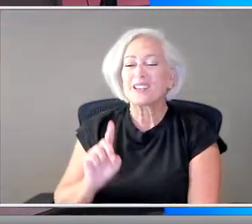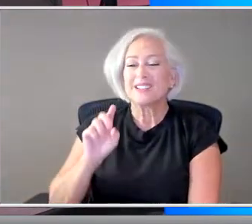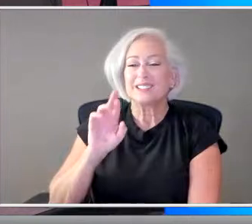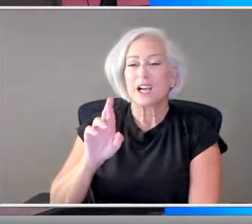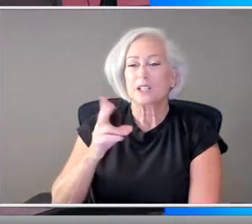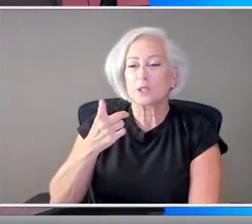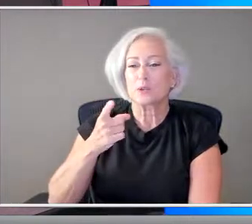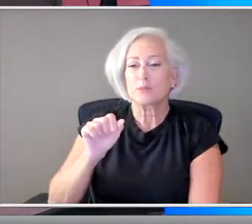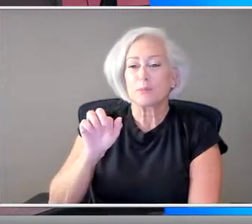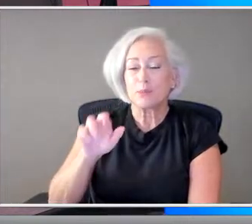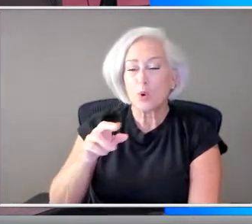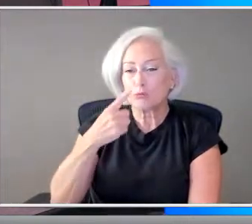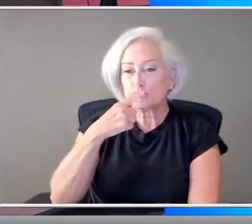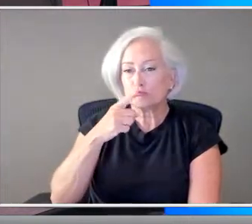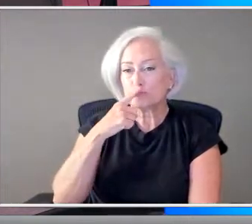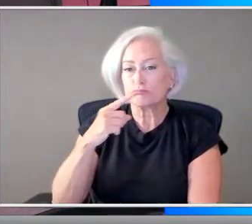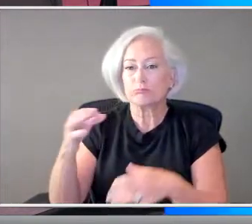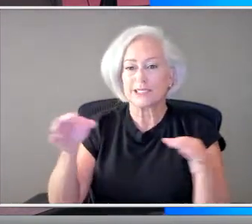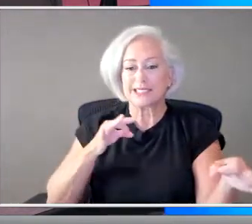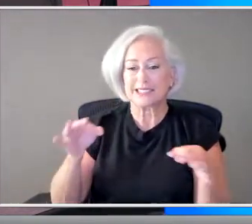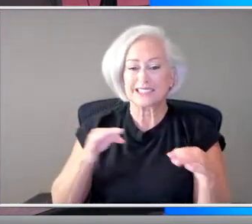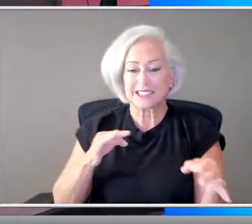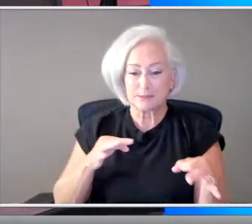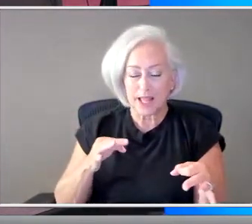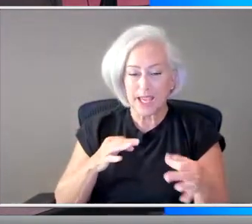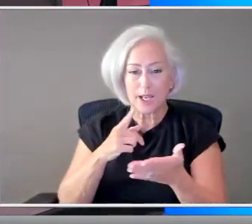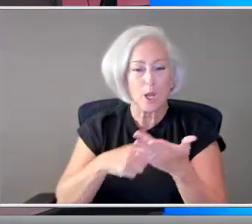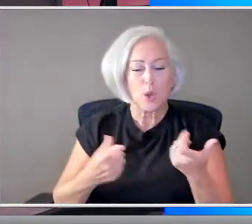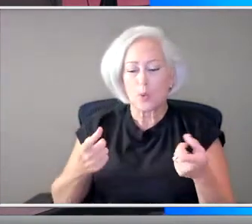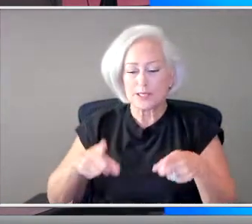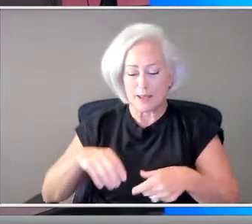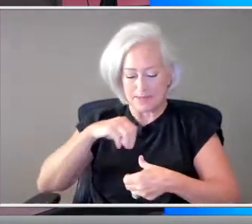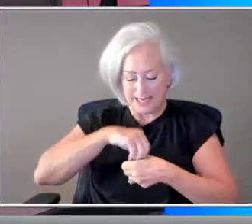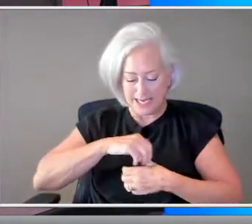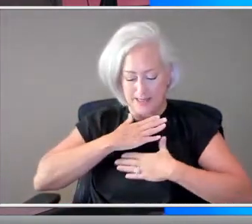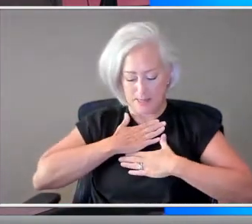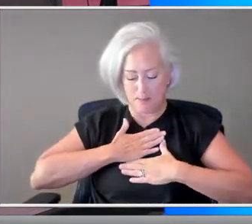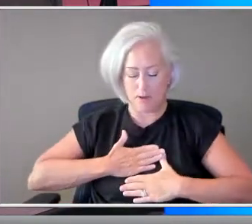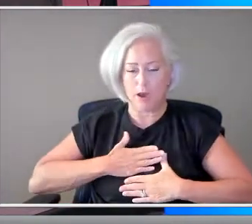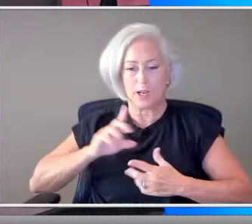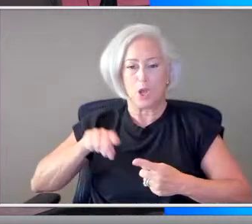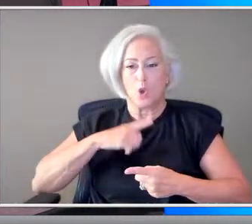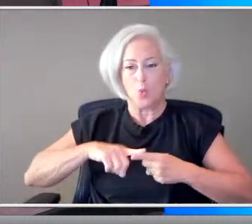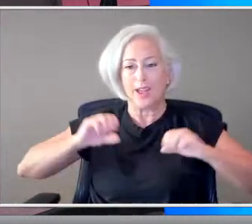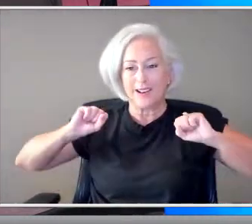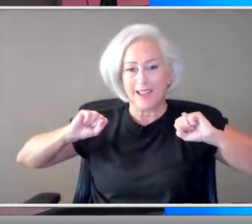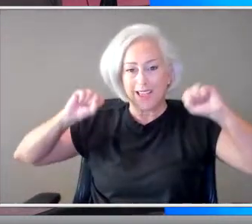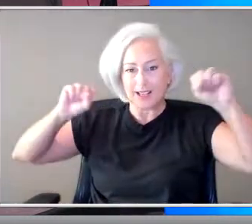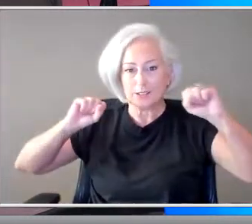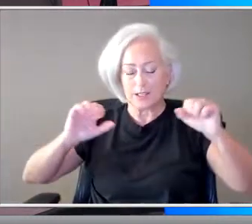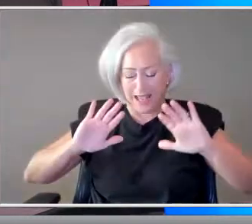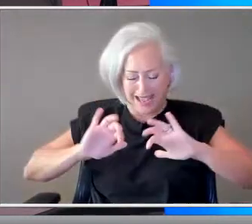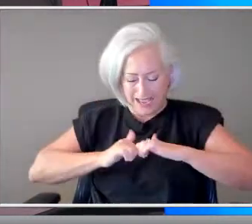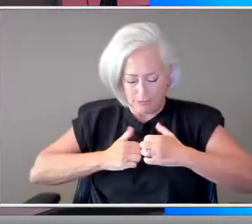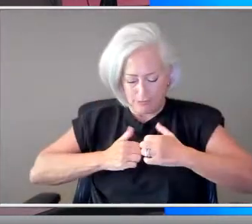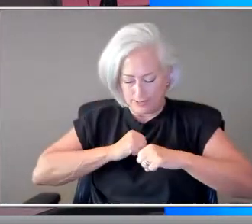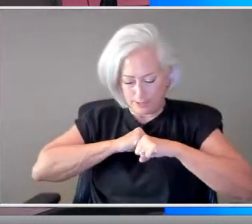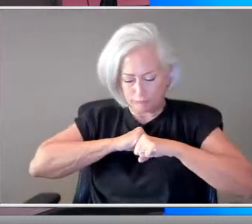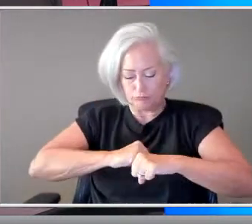what exactly is happening inside the body when someone exercises that protects the heart? Can you explain it